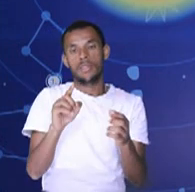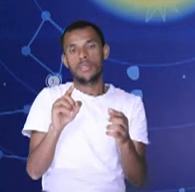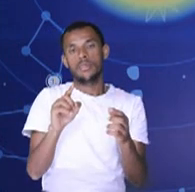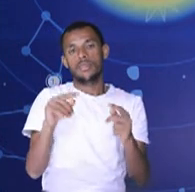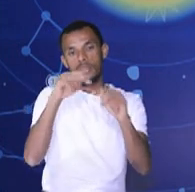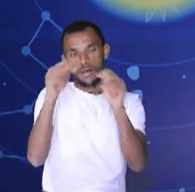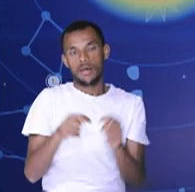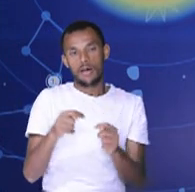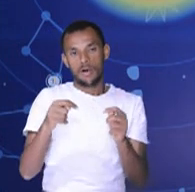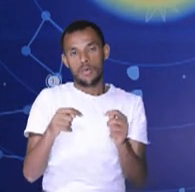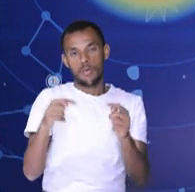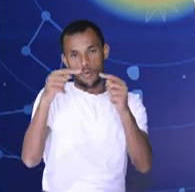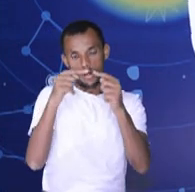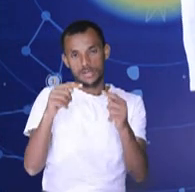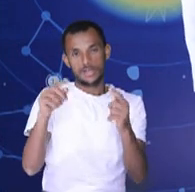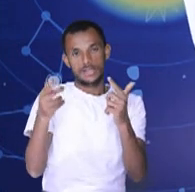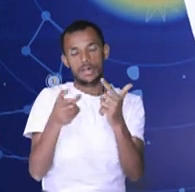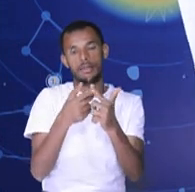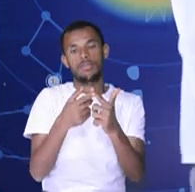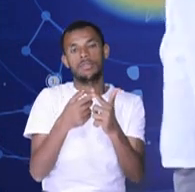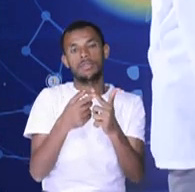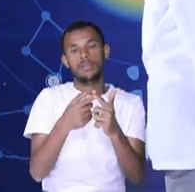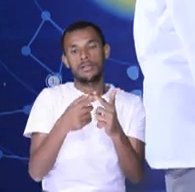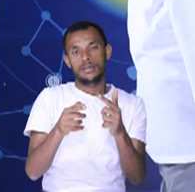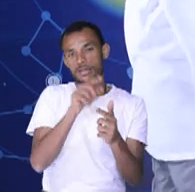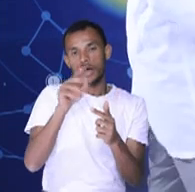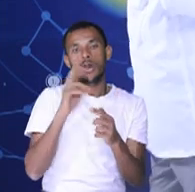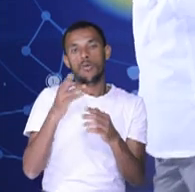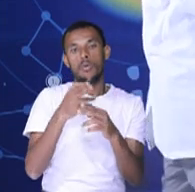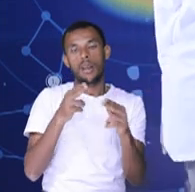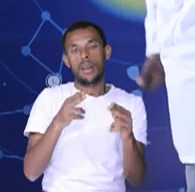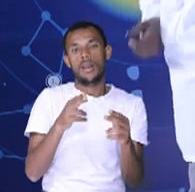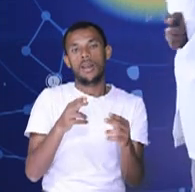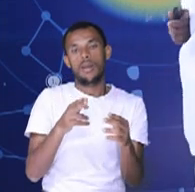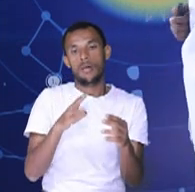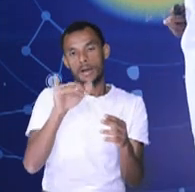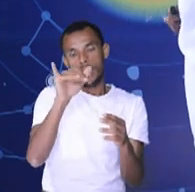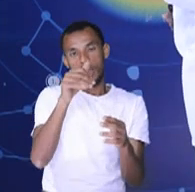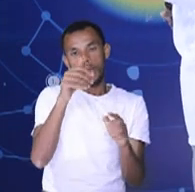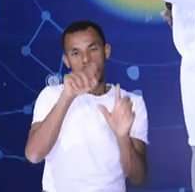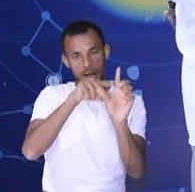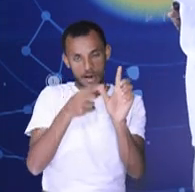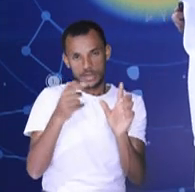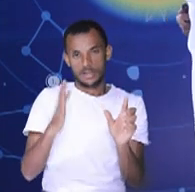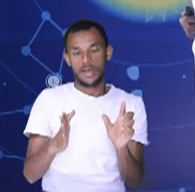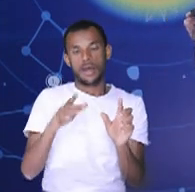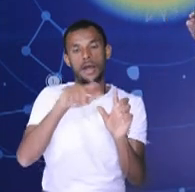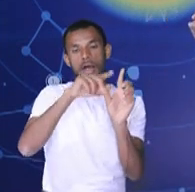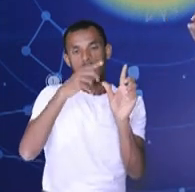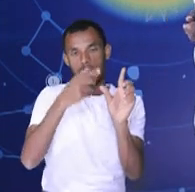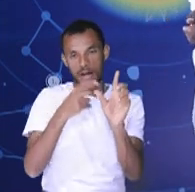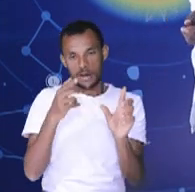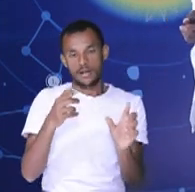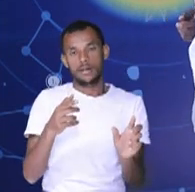to the second triangle, then they are called congruent by angle-side-angle congruency